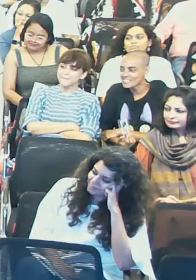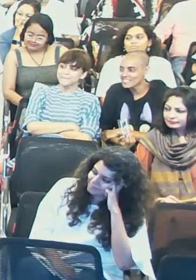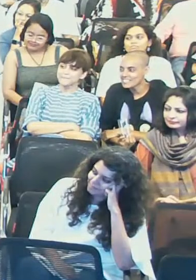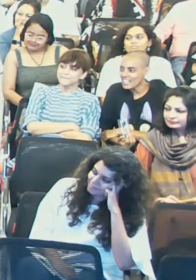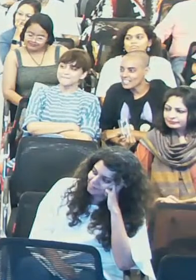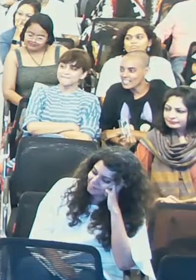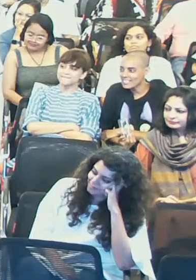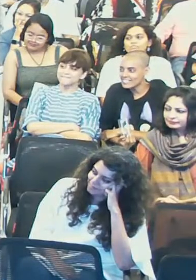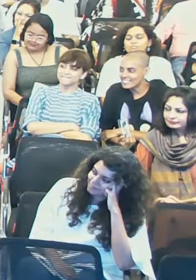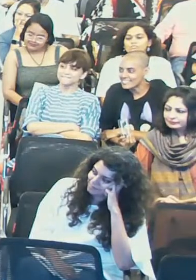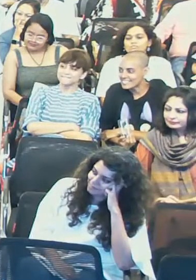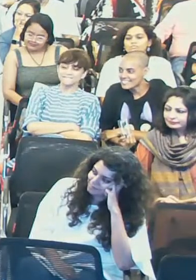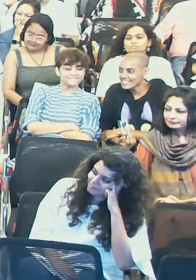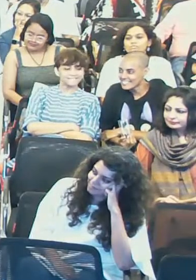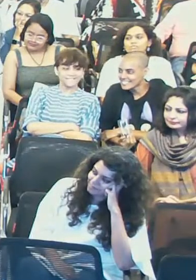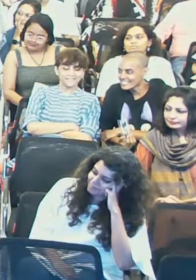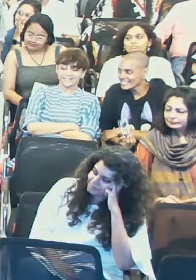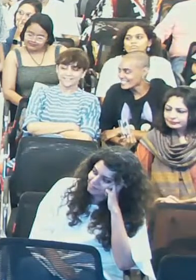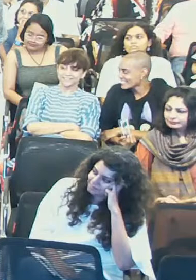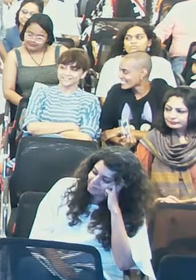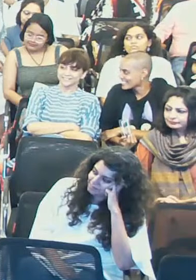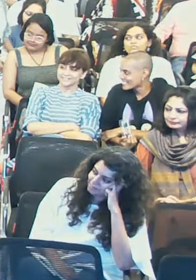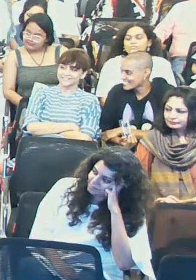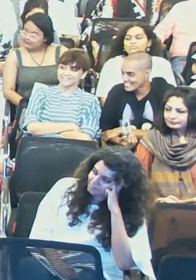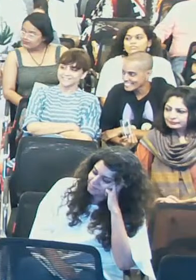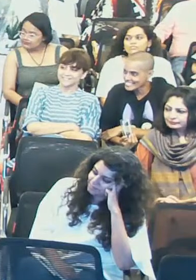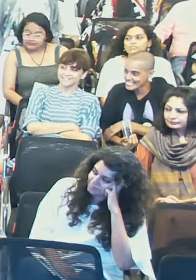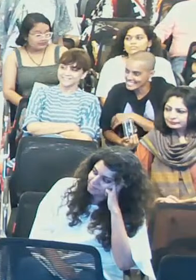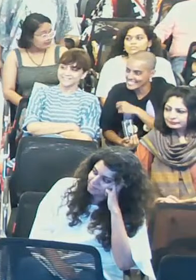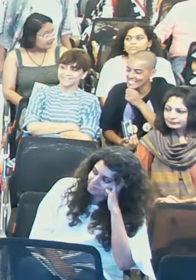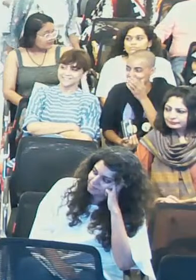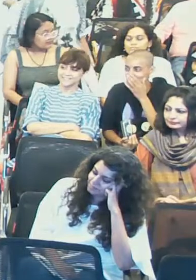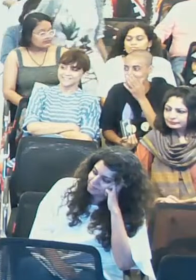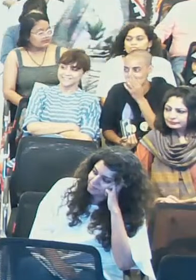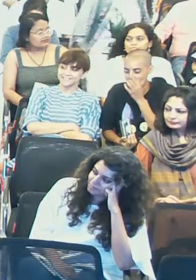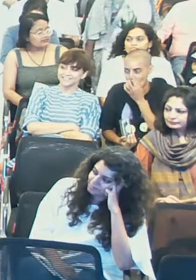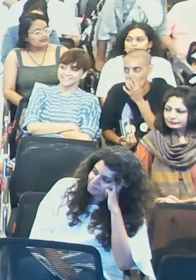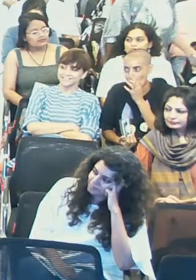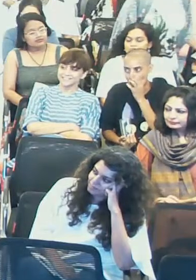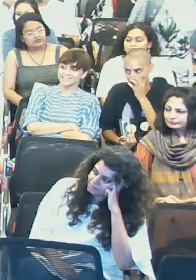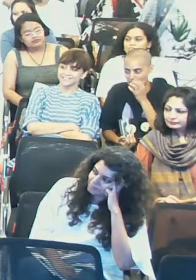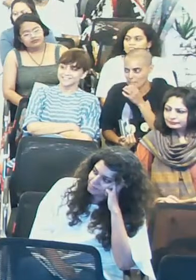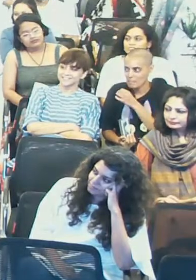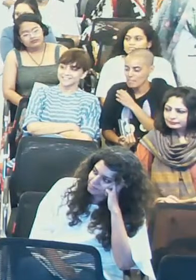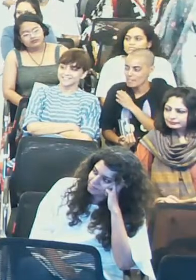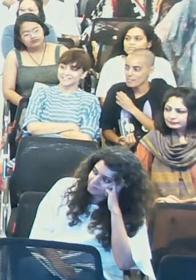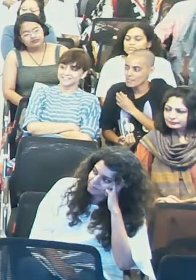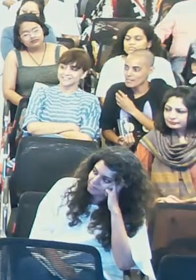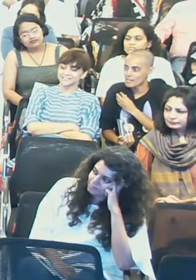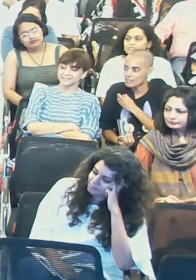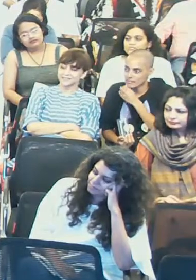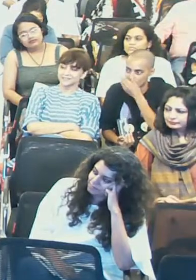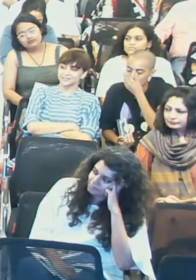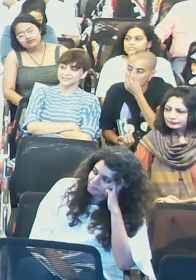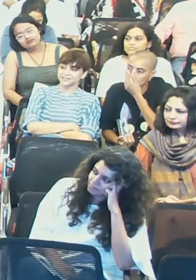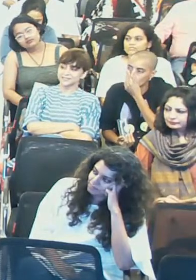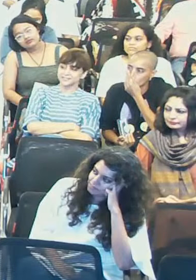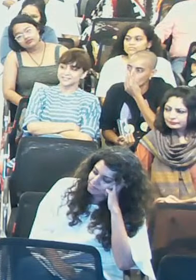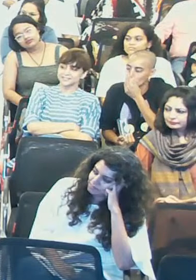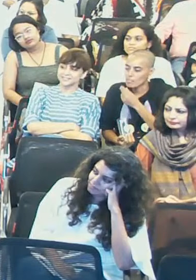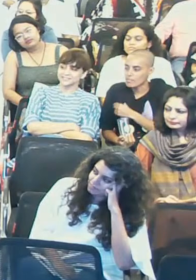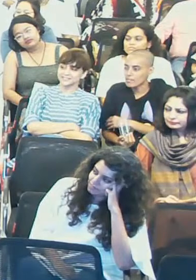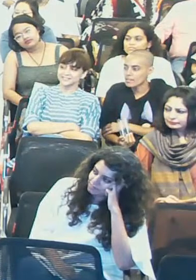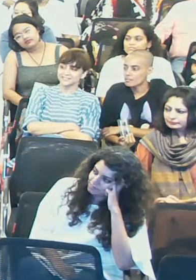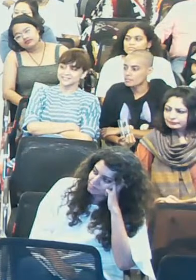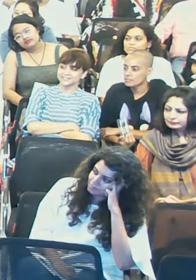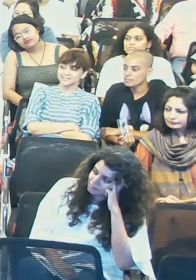practically 20 write-ups whenever we had shows, And people would go and, of course, and also review every show. So that was a